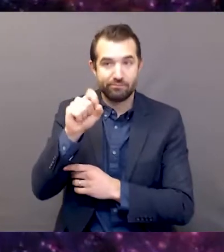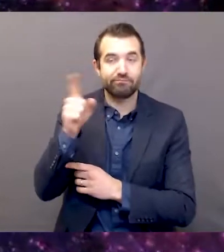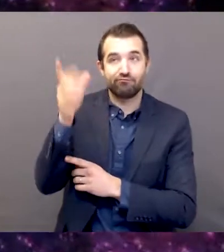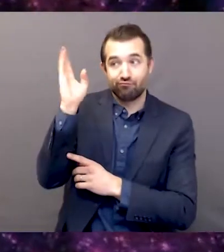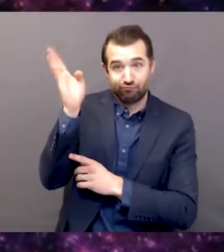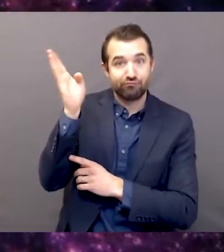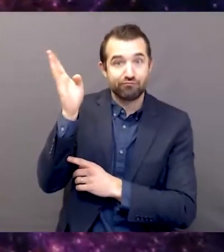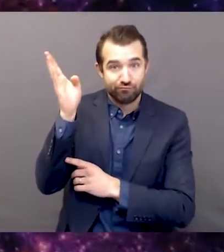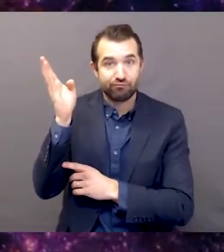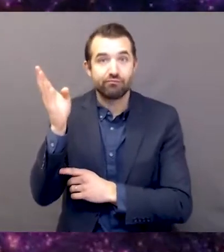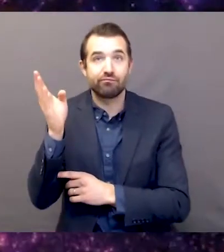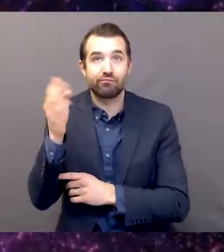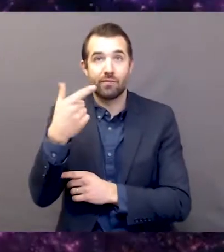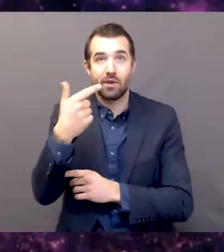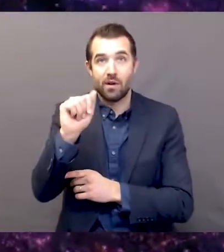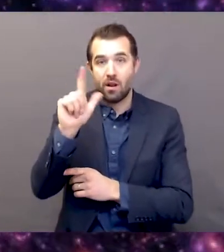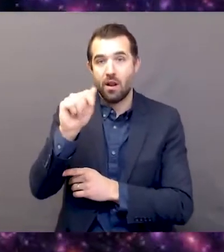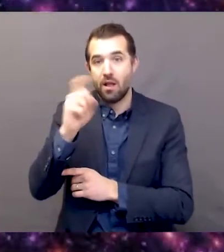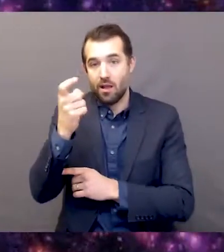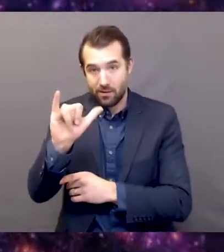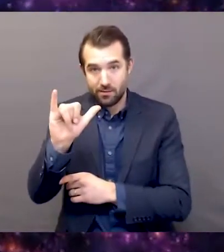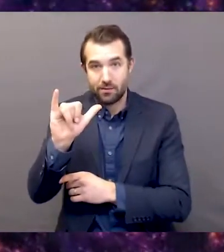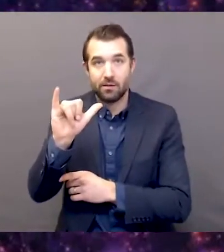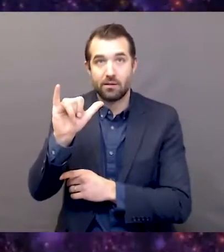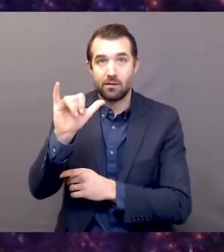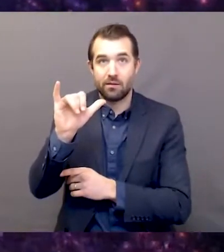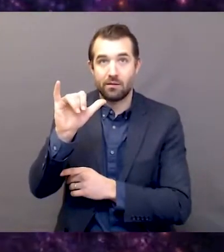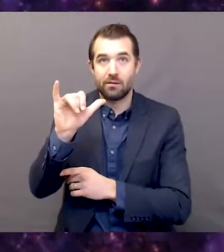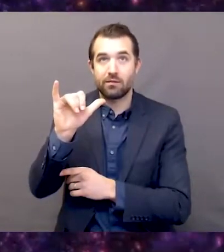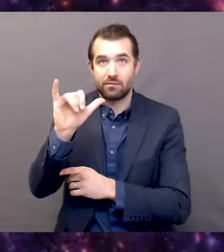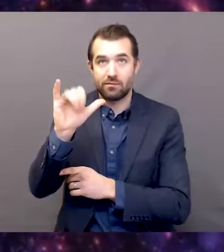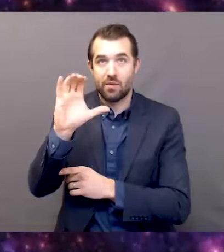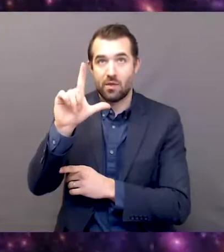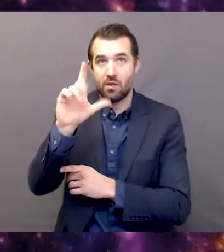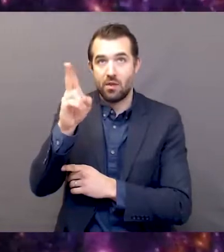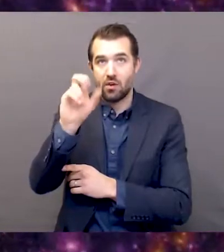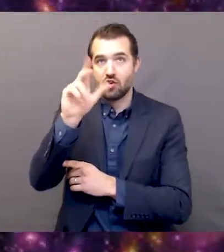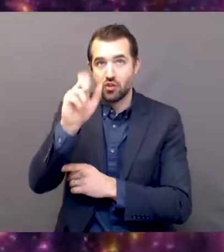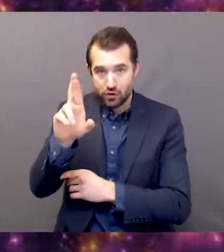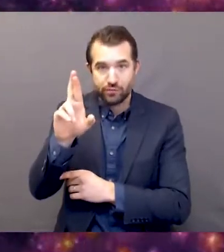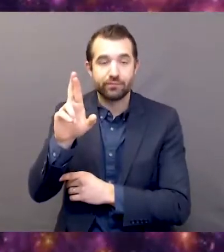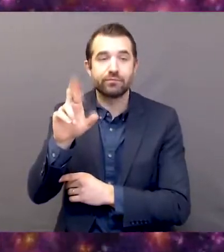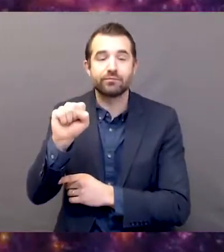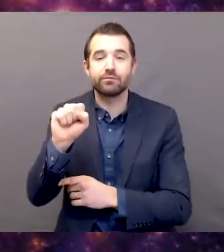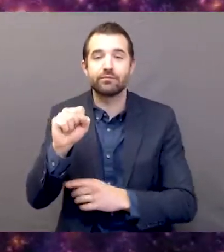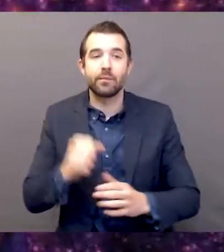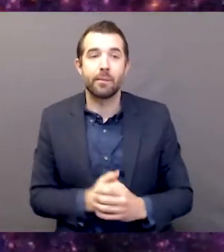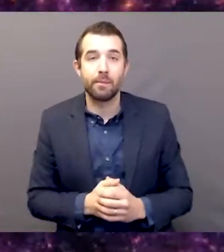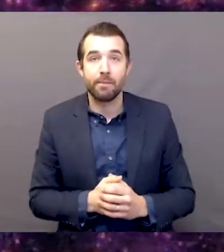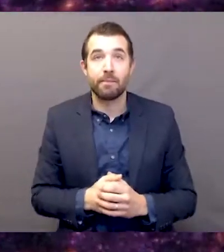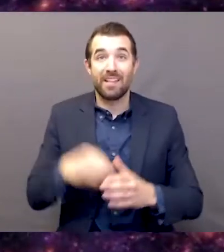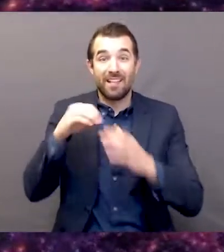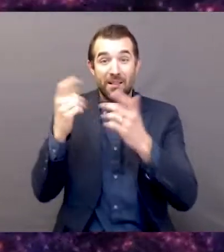Galaxy Clusters, the Largest Collapsed Objects in the Universe, Born to be X-ray Sources,